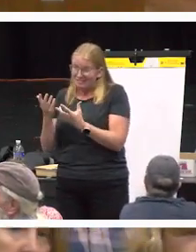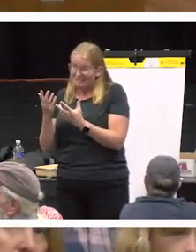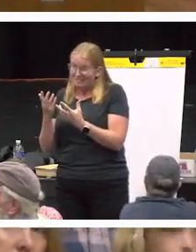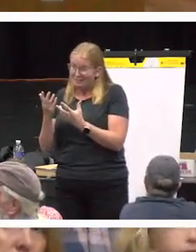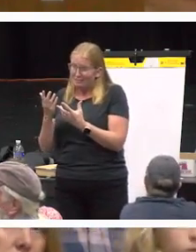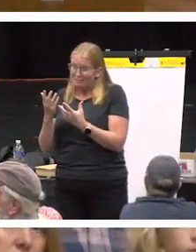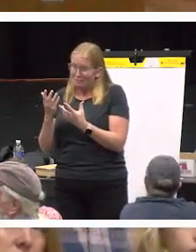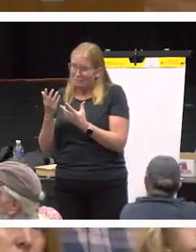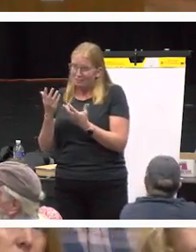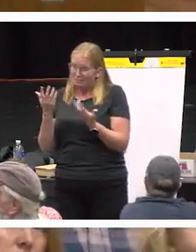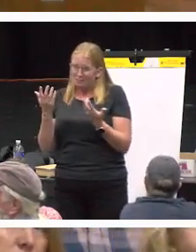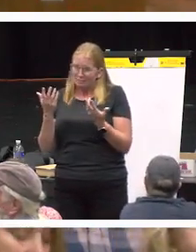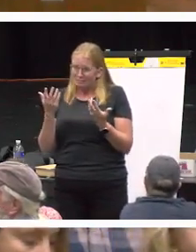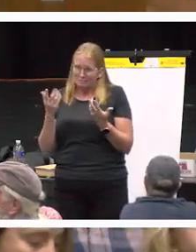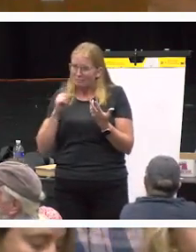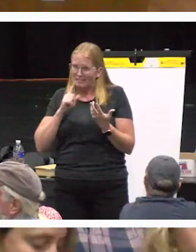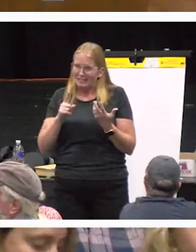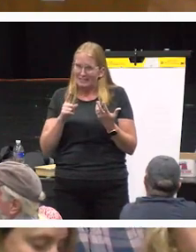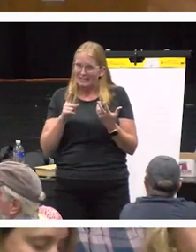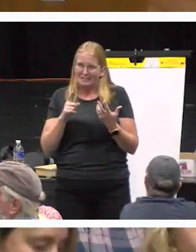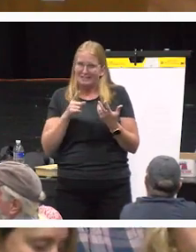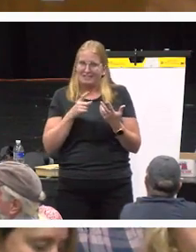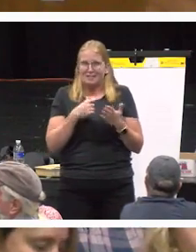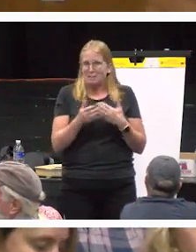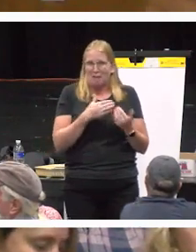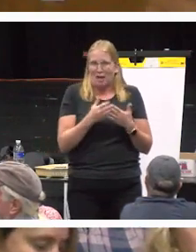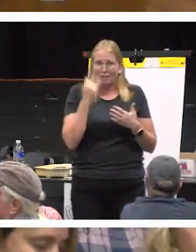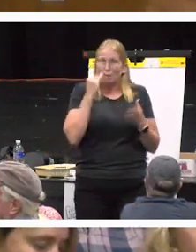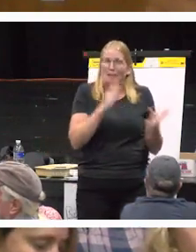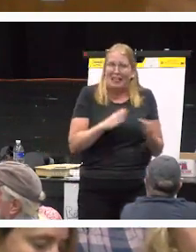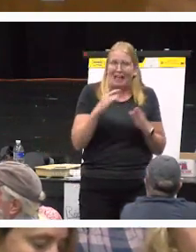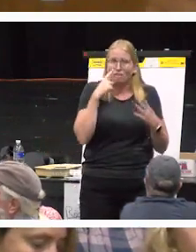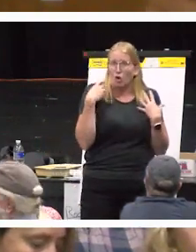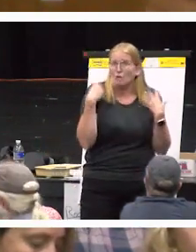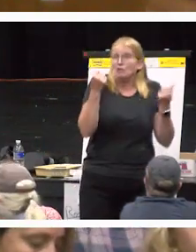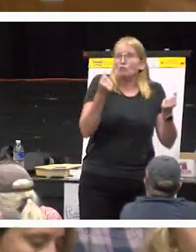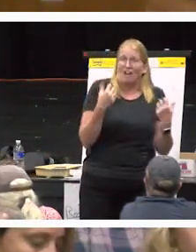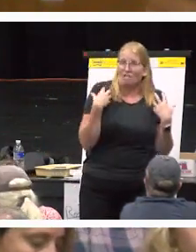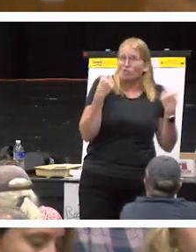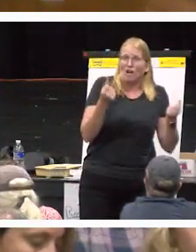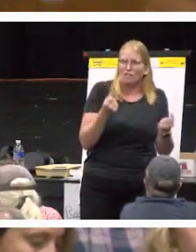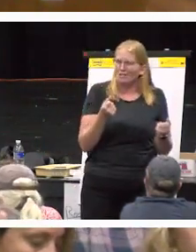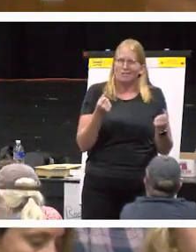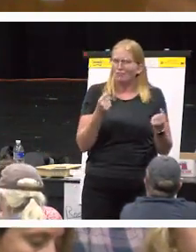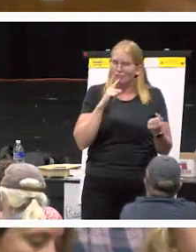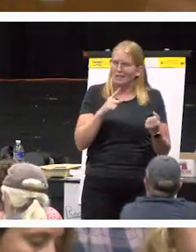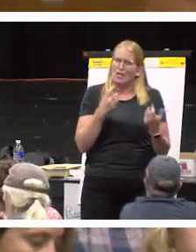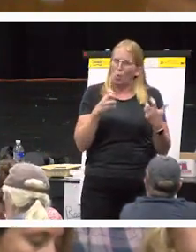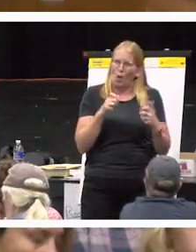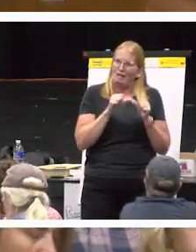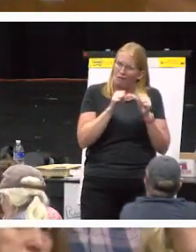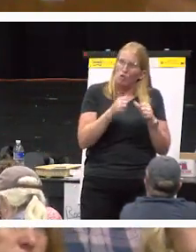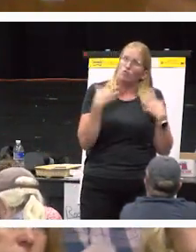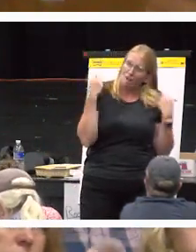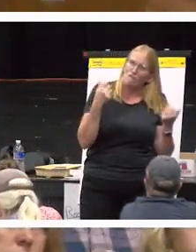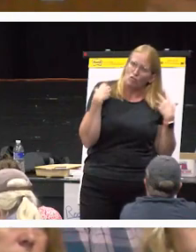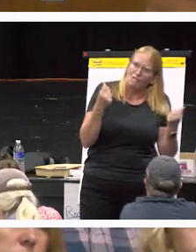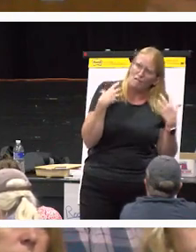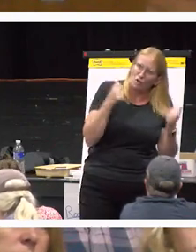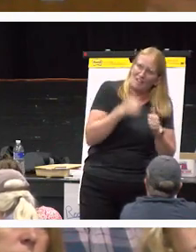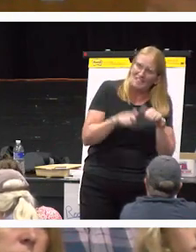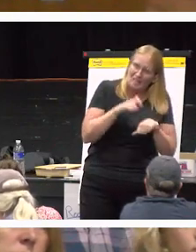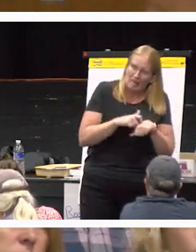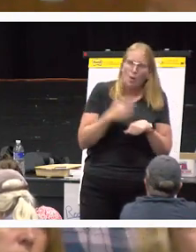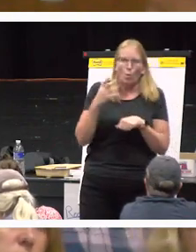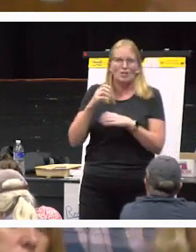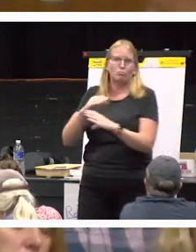what's the use of it? Because it can happen again, right? We need to have that river flow like it should and